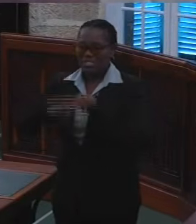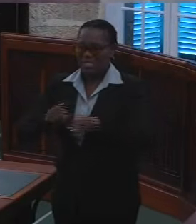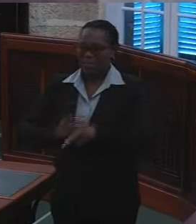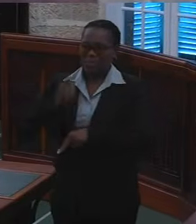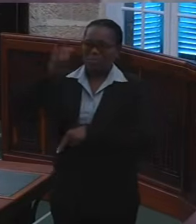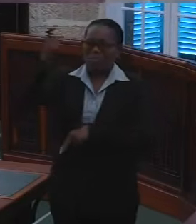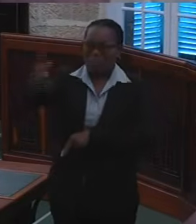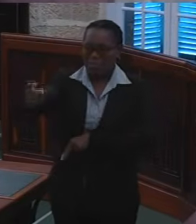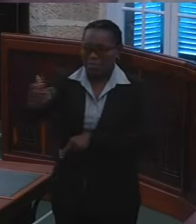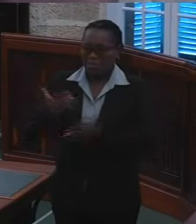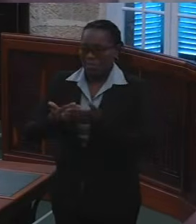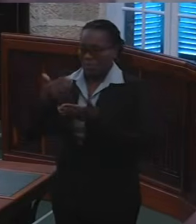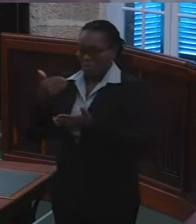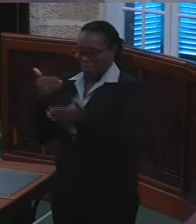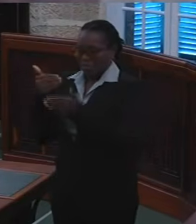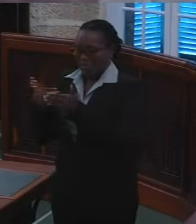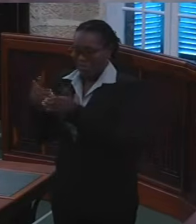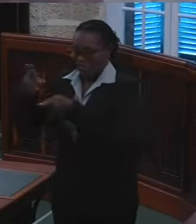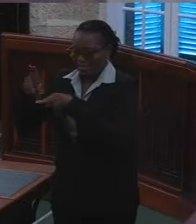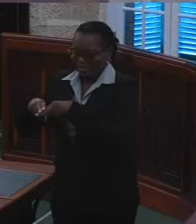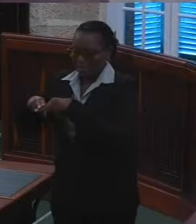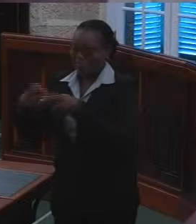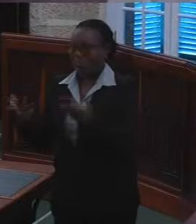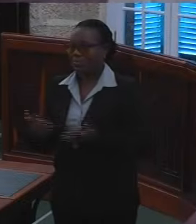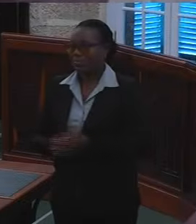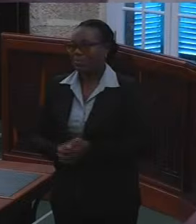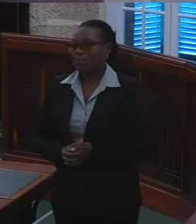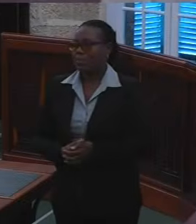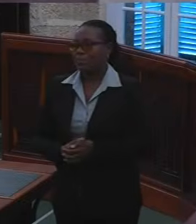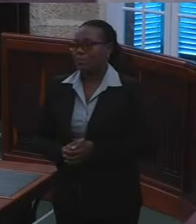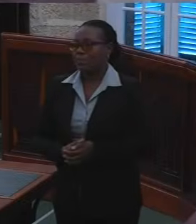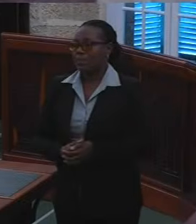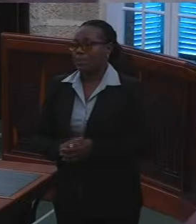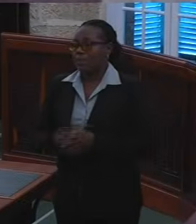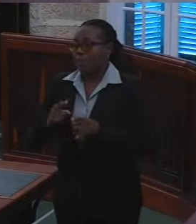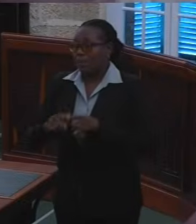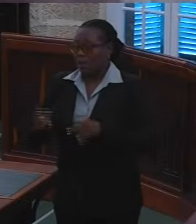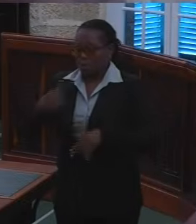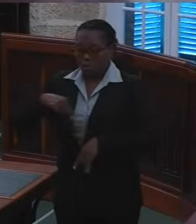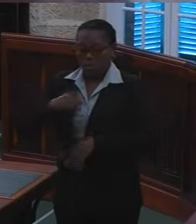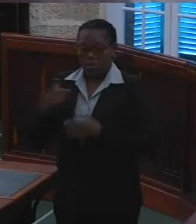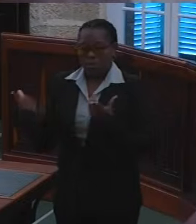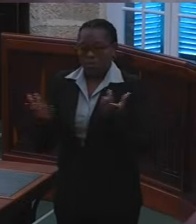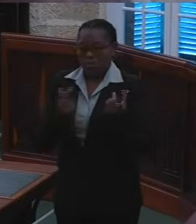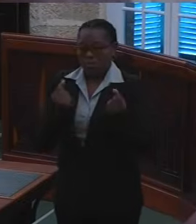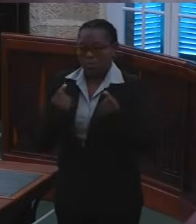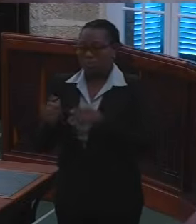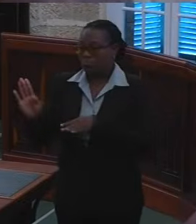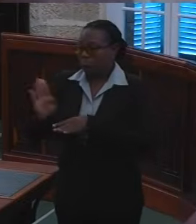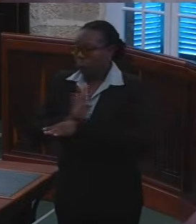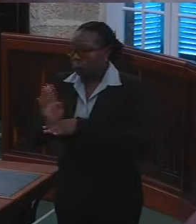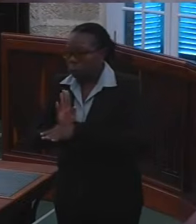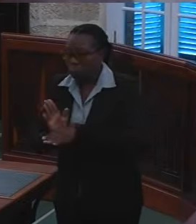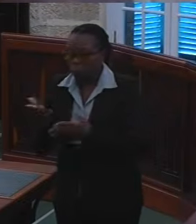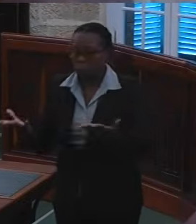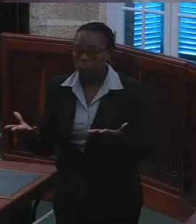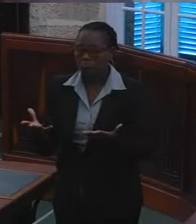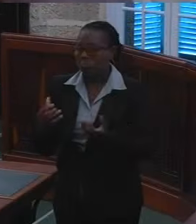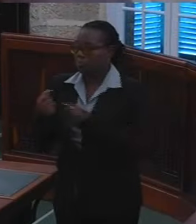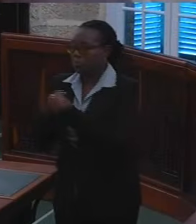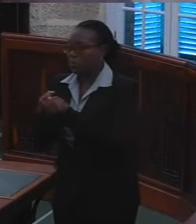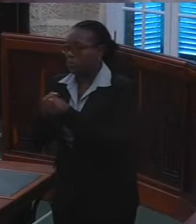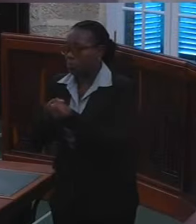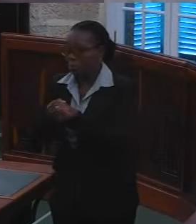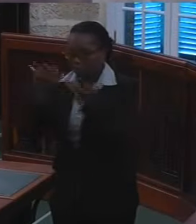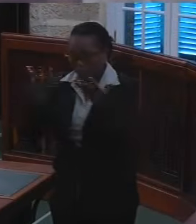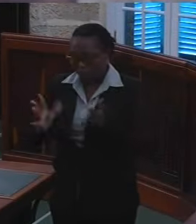sir, we have done our bidding and our part to ensure we bring a sense of dignity and